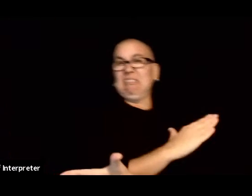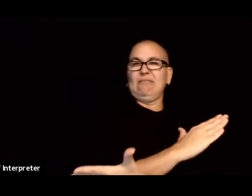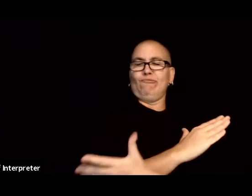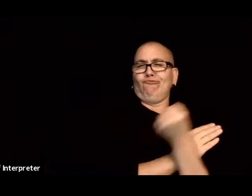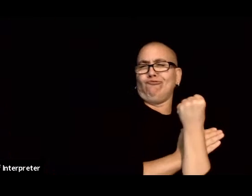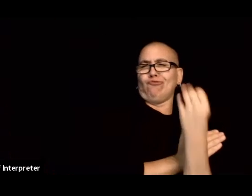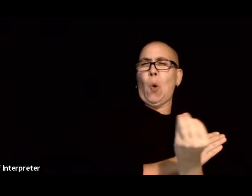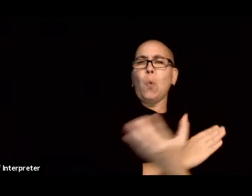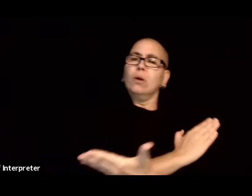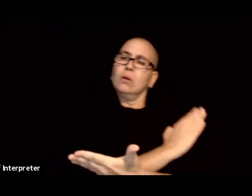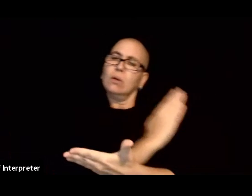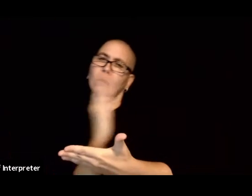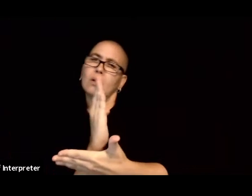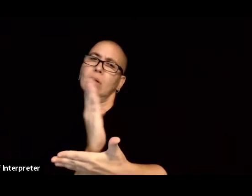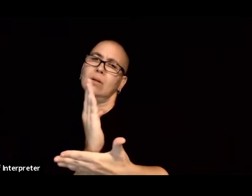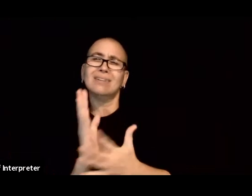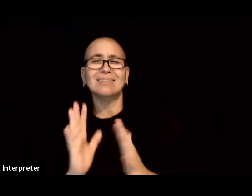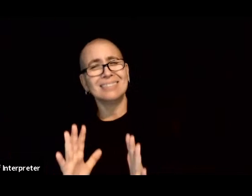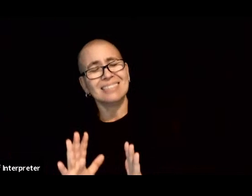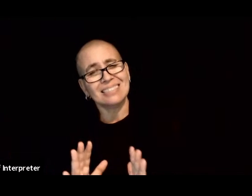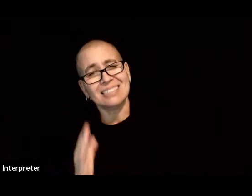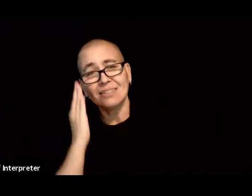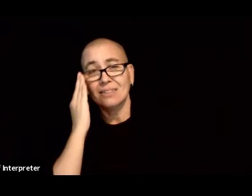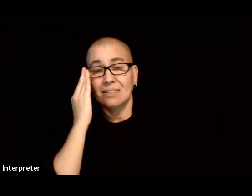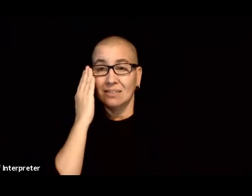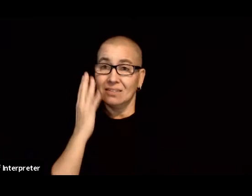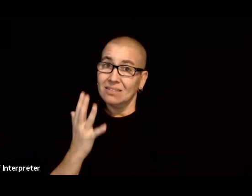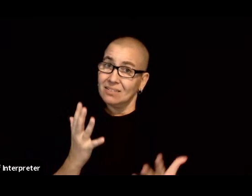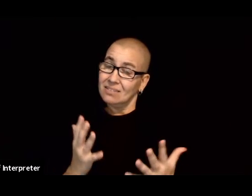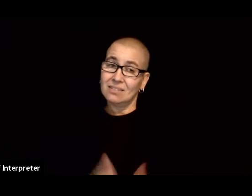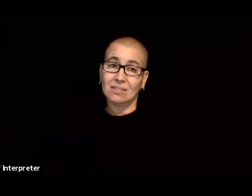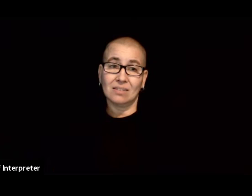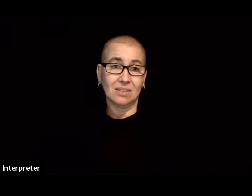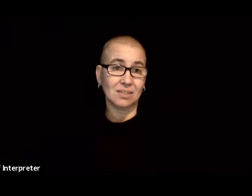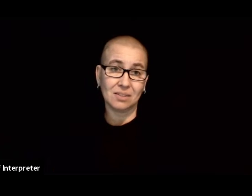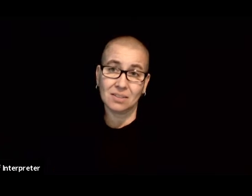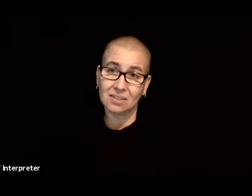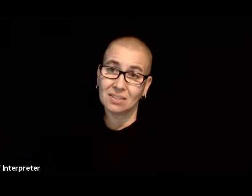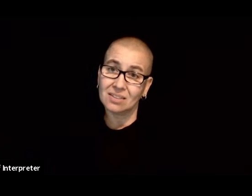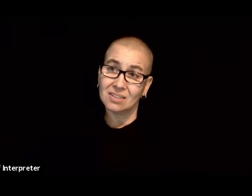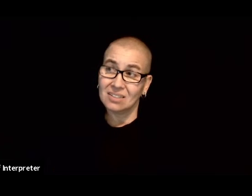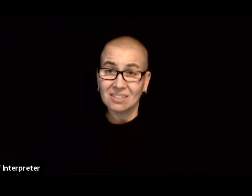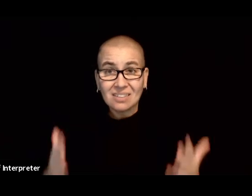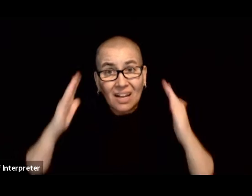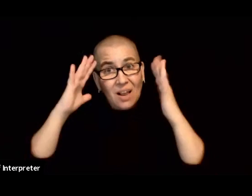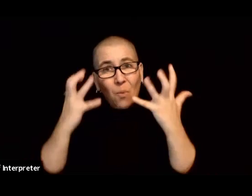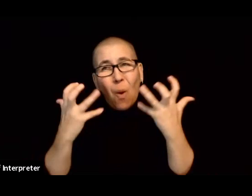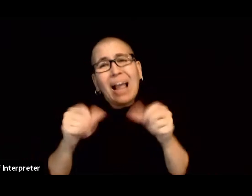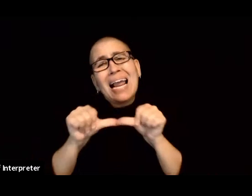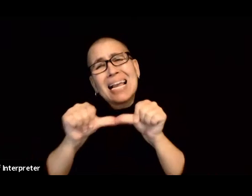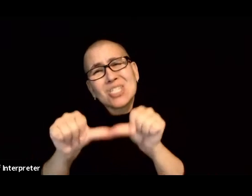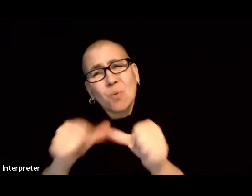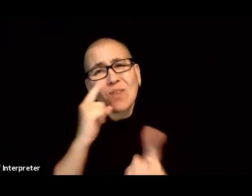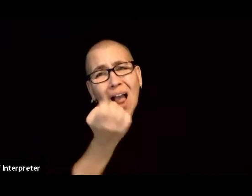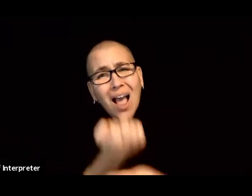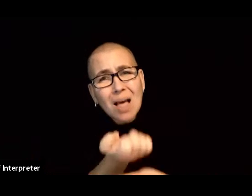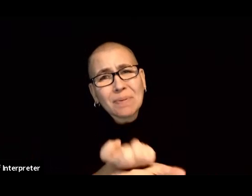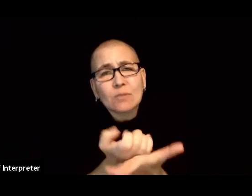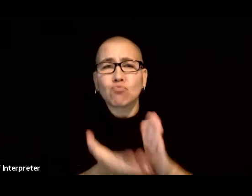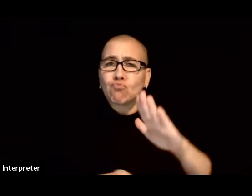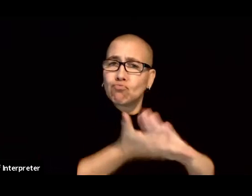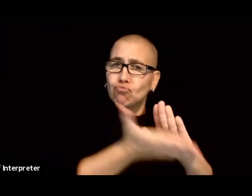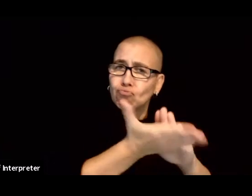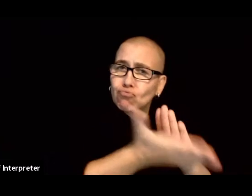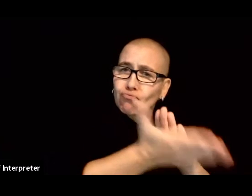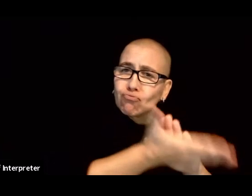punitive for the economy. But as I said, technically that's not my role. My role is just a public health